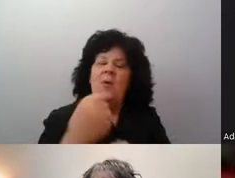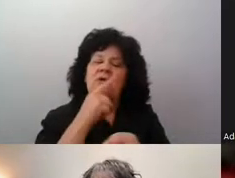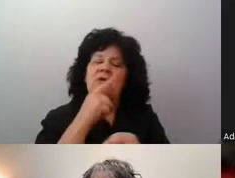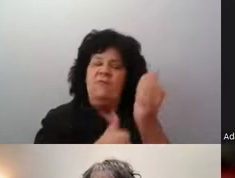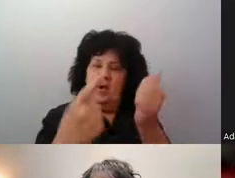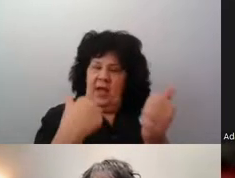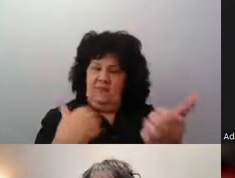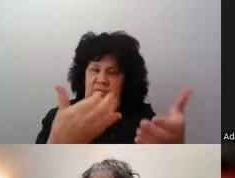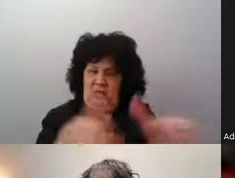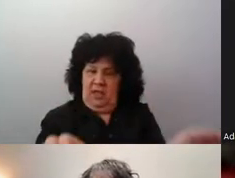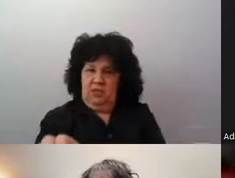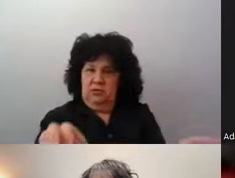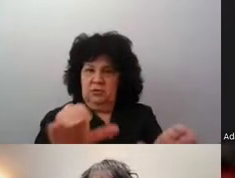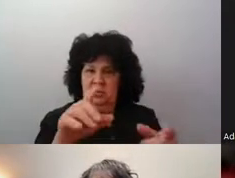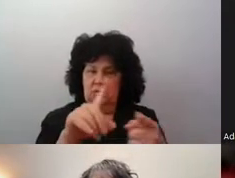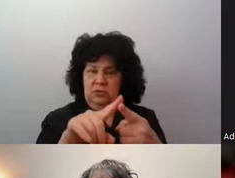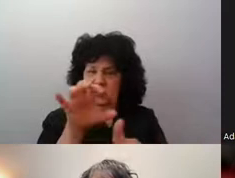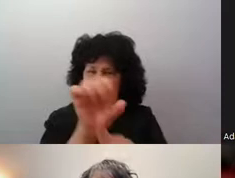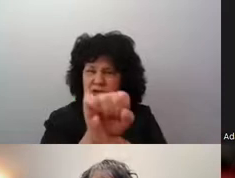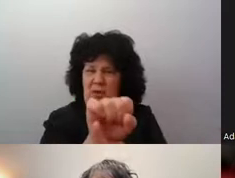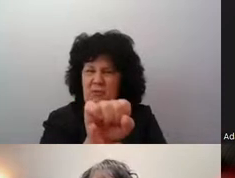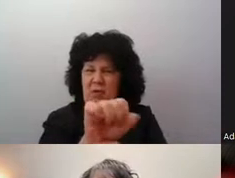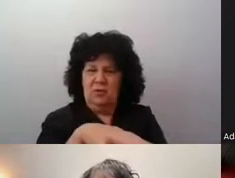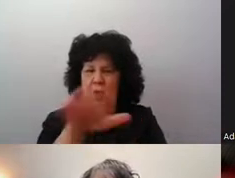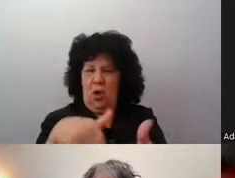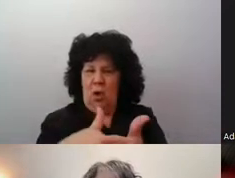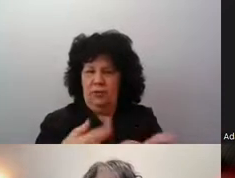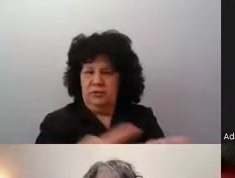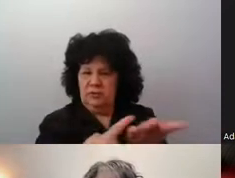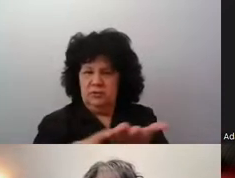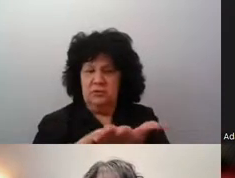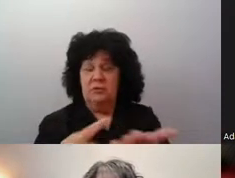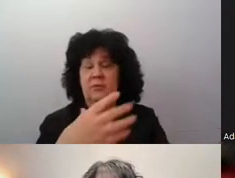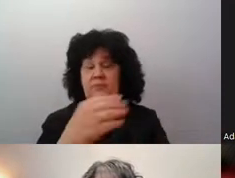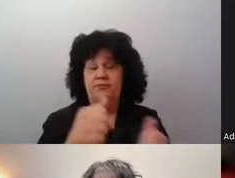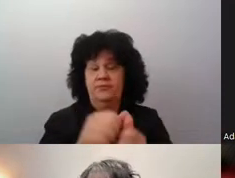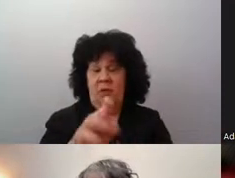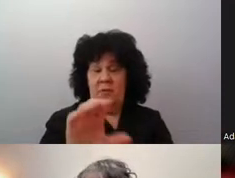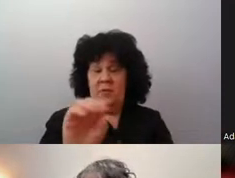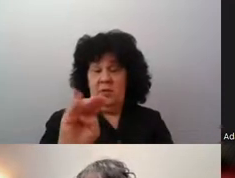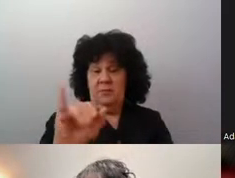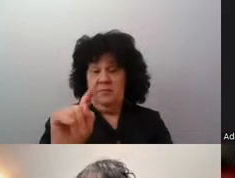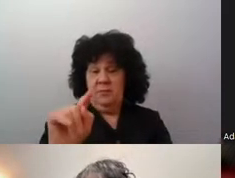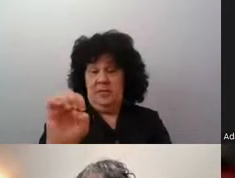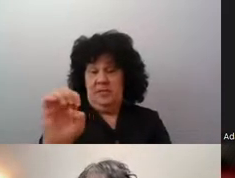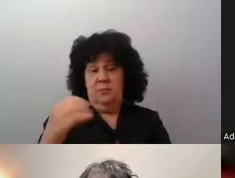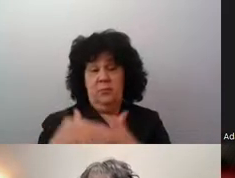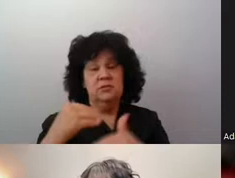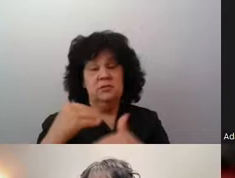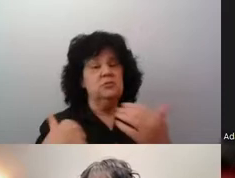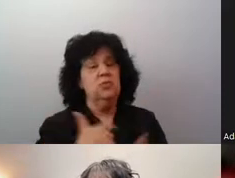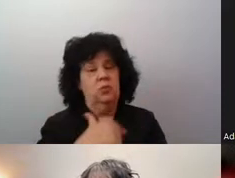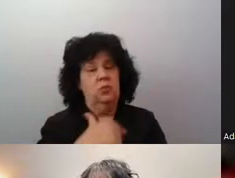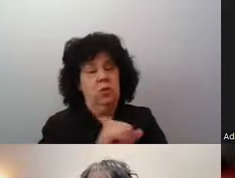opportunity to hear all these great discussions. In terms of the subcommittee process, I want to let you know too that we are working through the